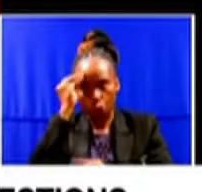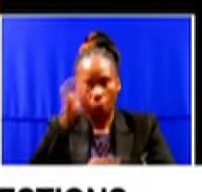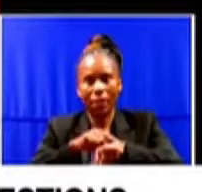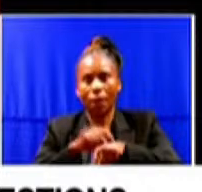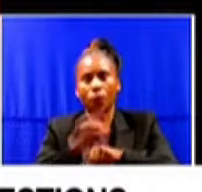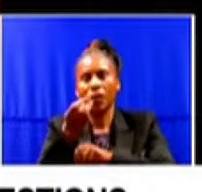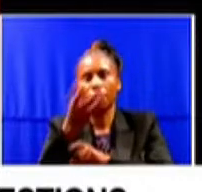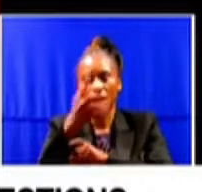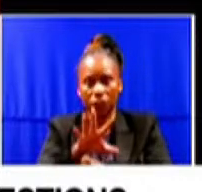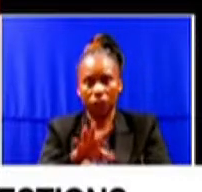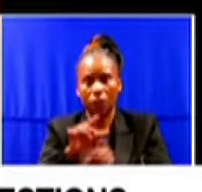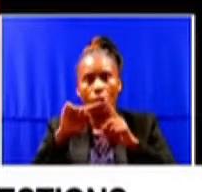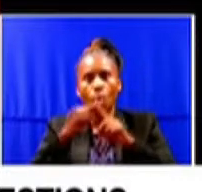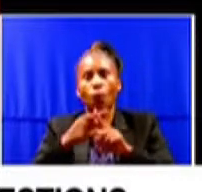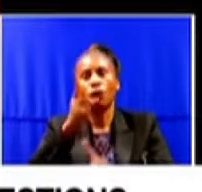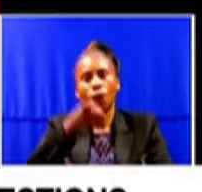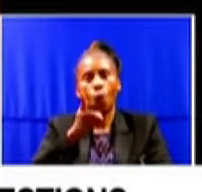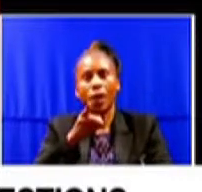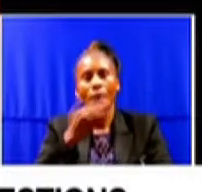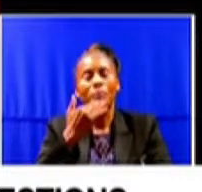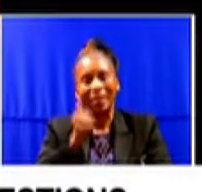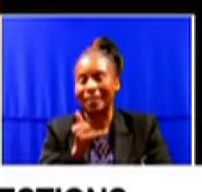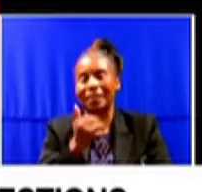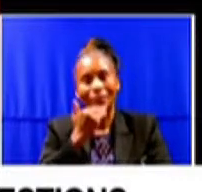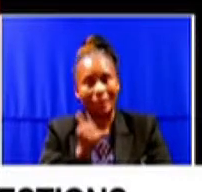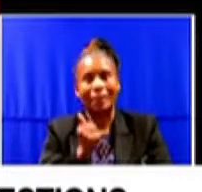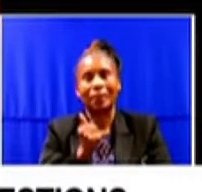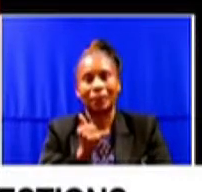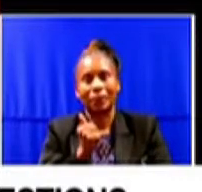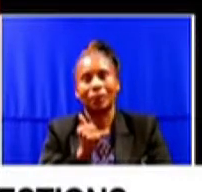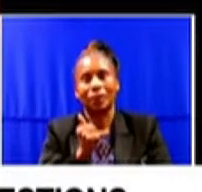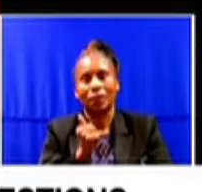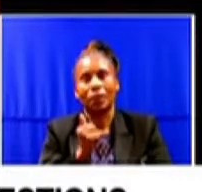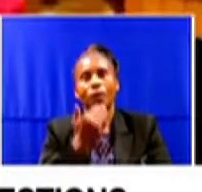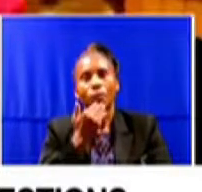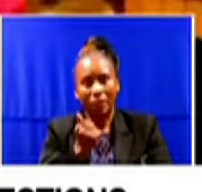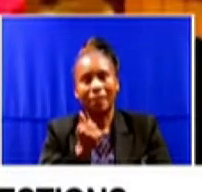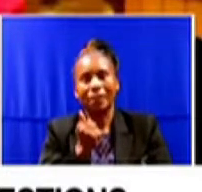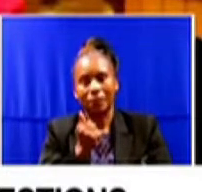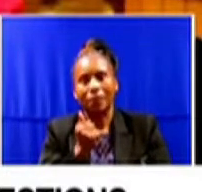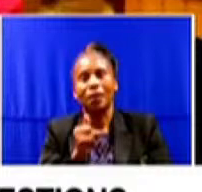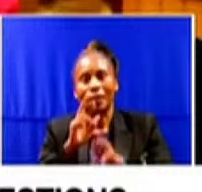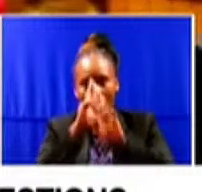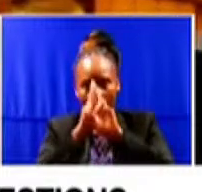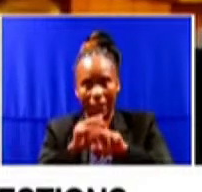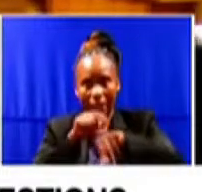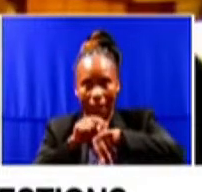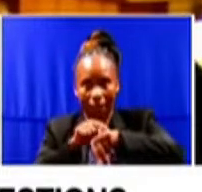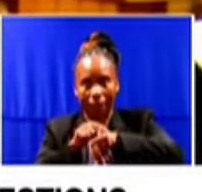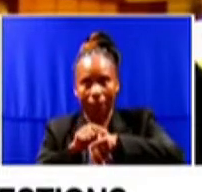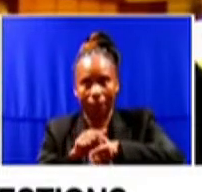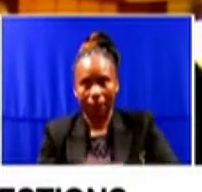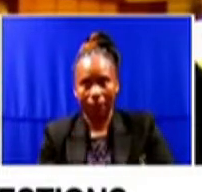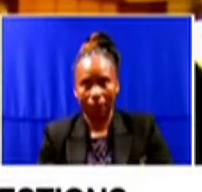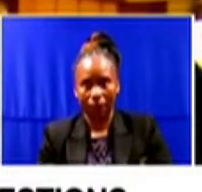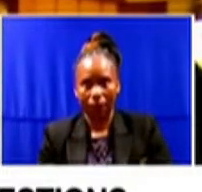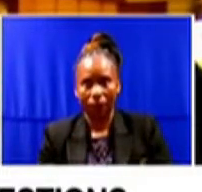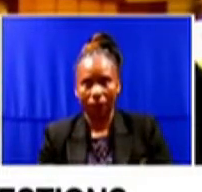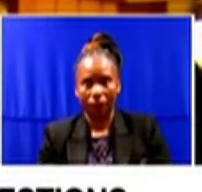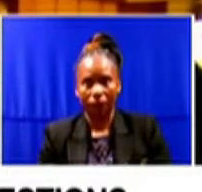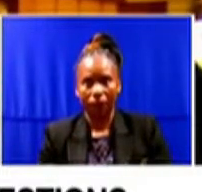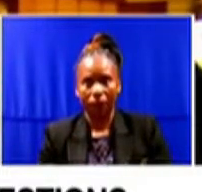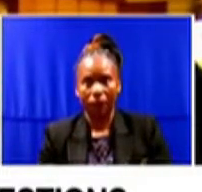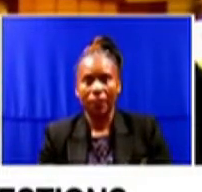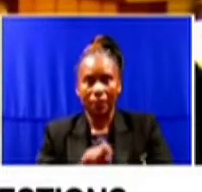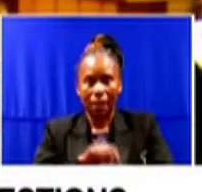On a point of order, Deputy Please, Speaker. please. On a point of order, Deputy Speaker. Stay with your time allocated. When we finish with this process,